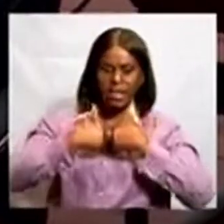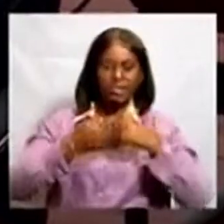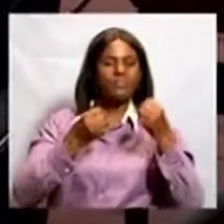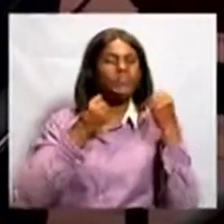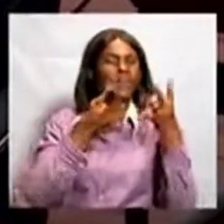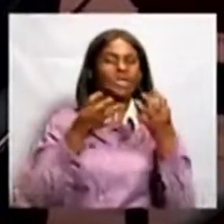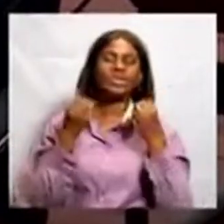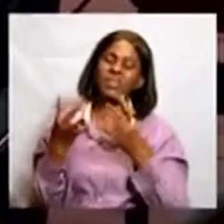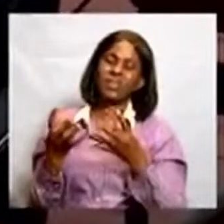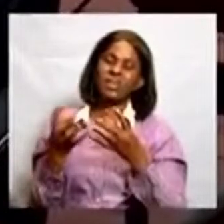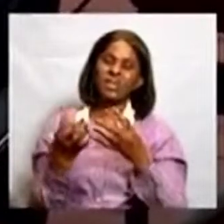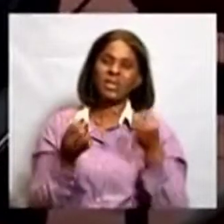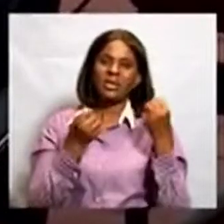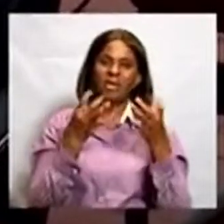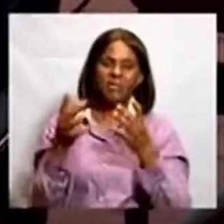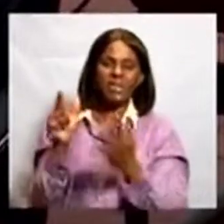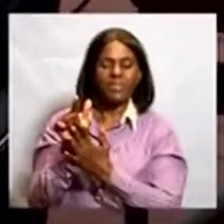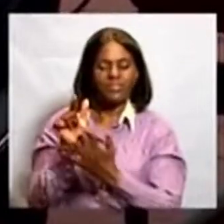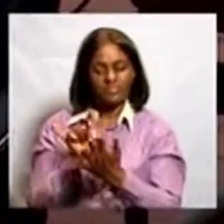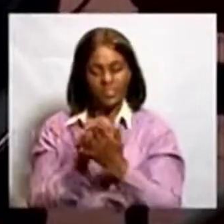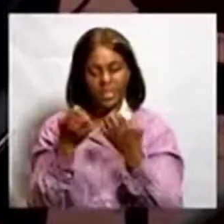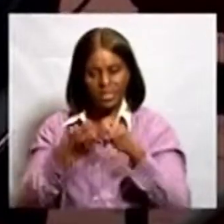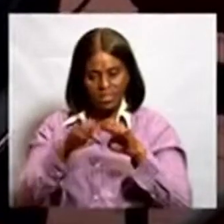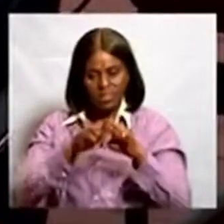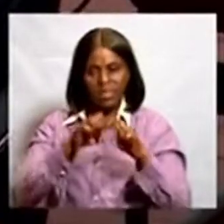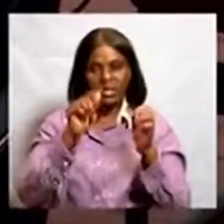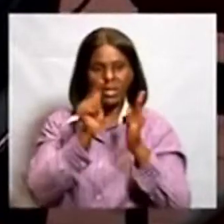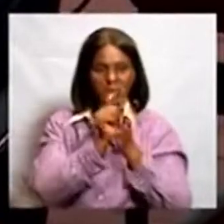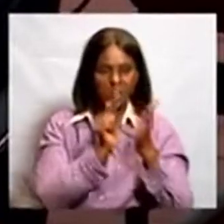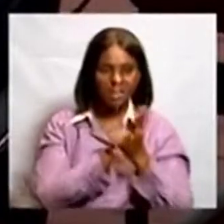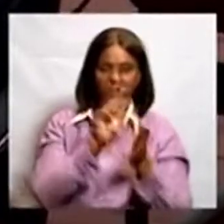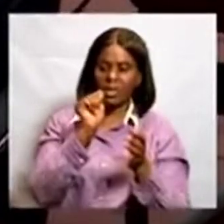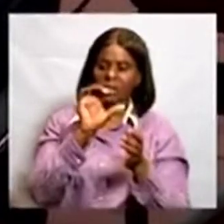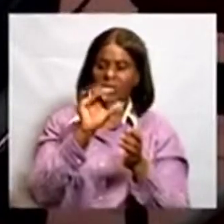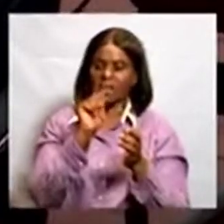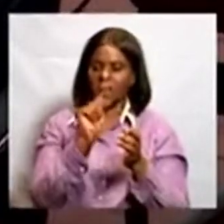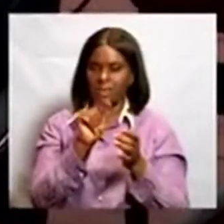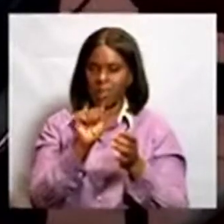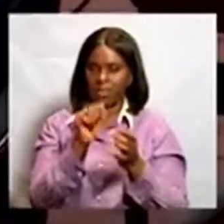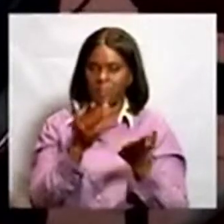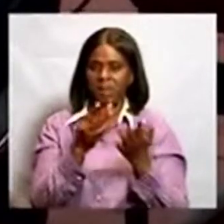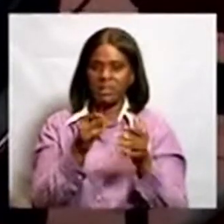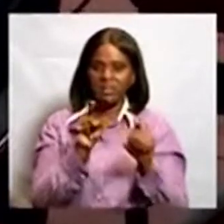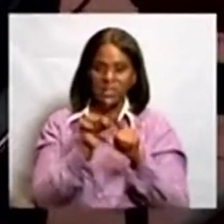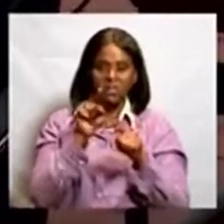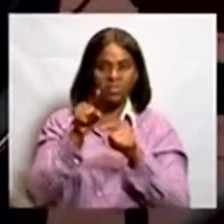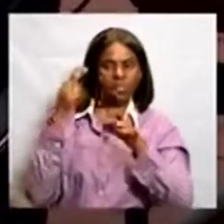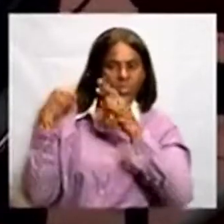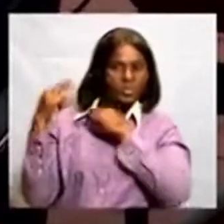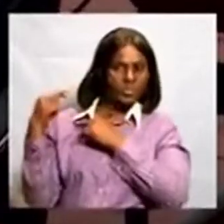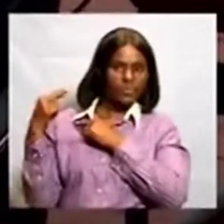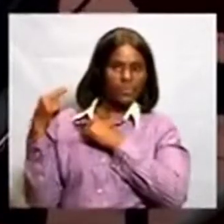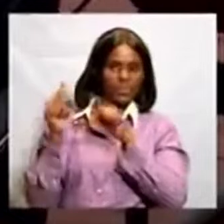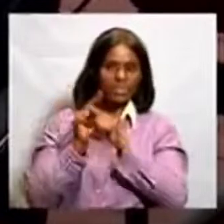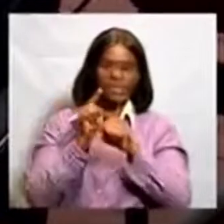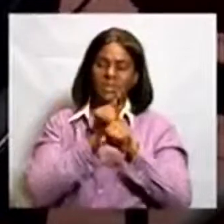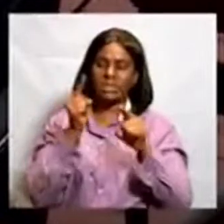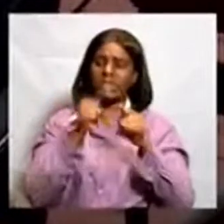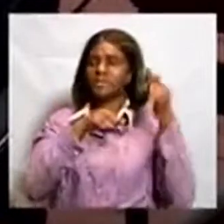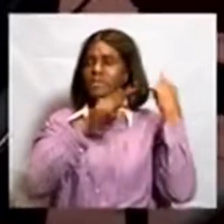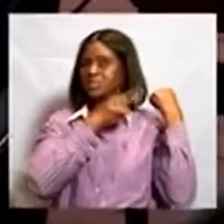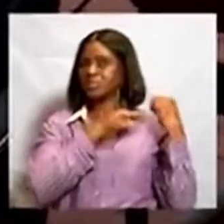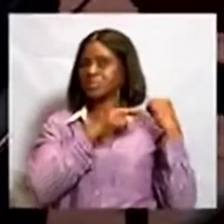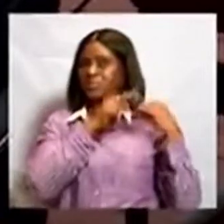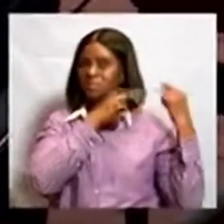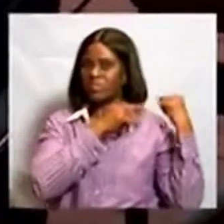of laws, even acts. You find that you review and you just review,